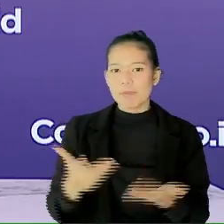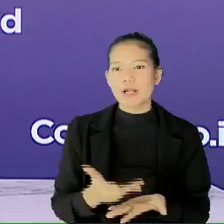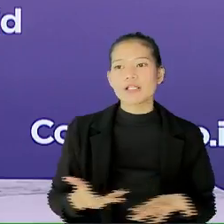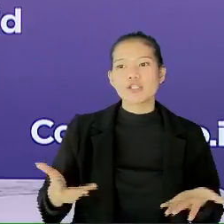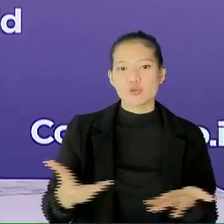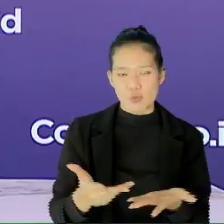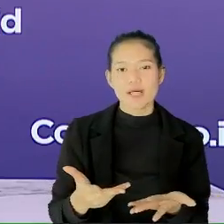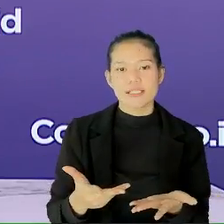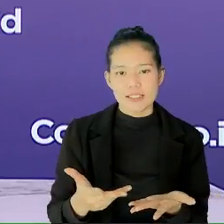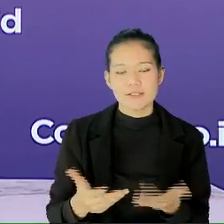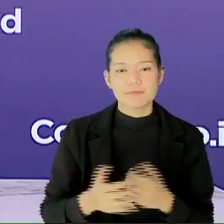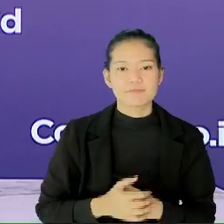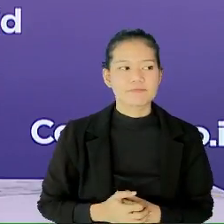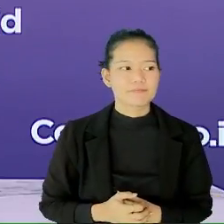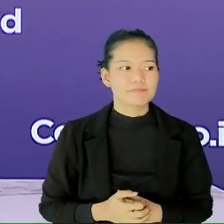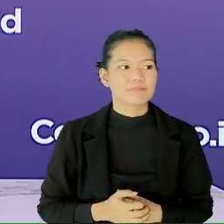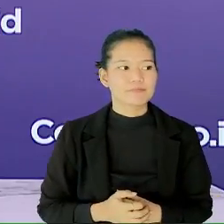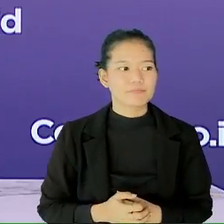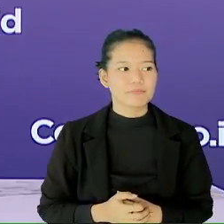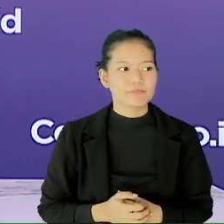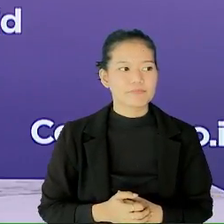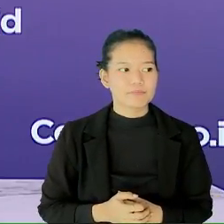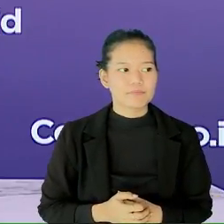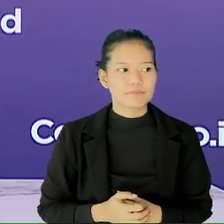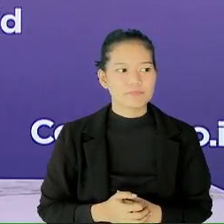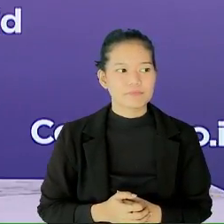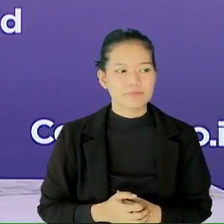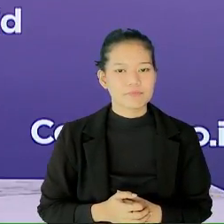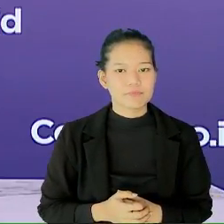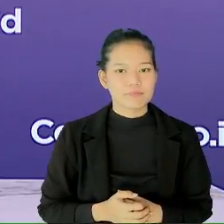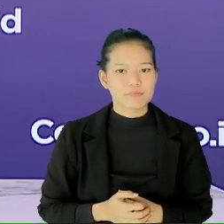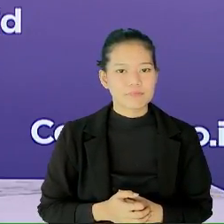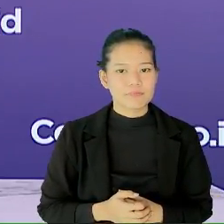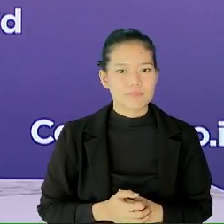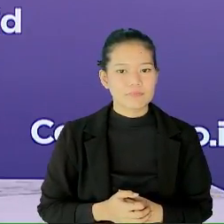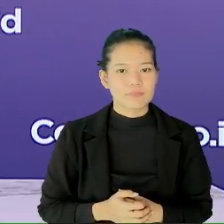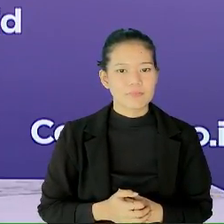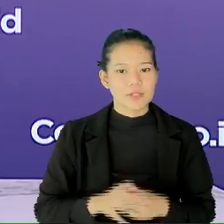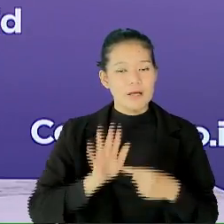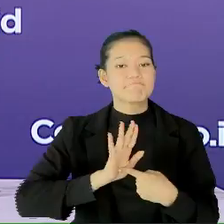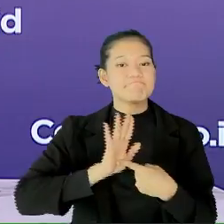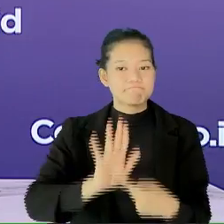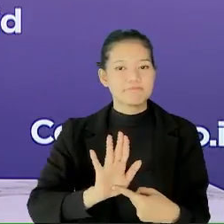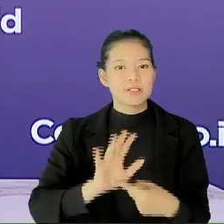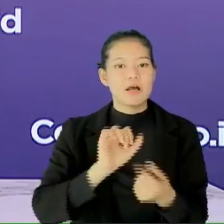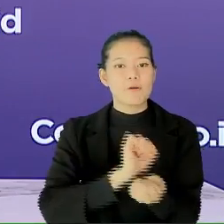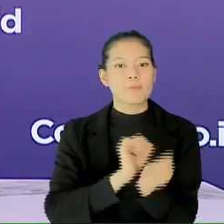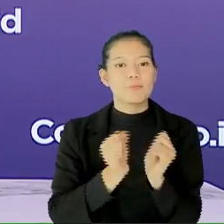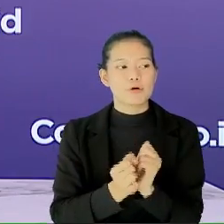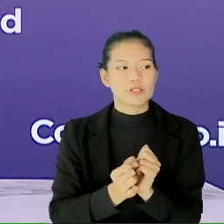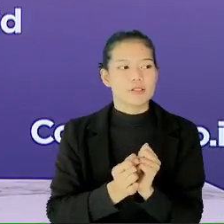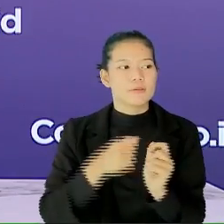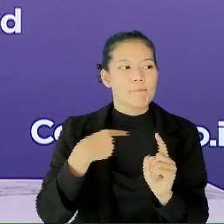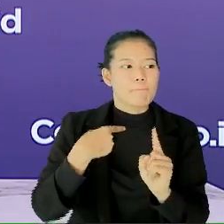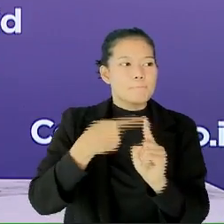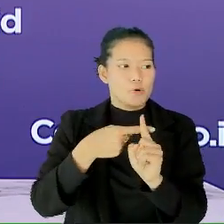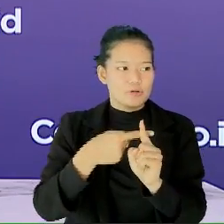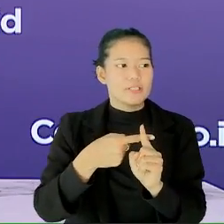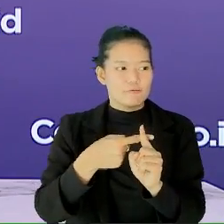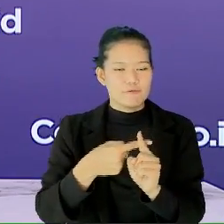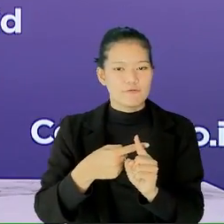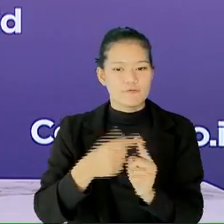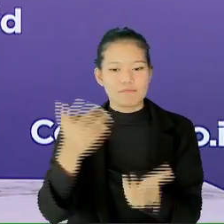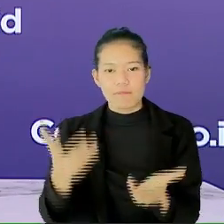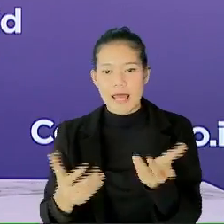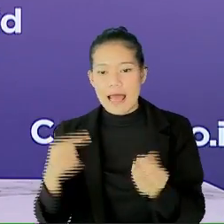a gradual opening. And then positive cases witnessed a decline this week compared to the